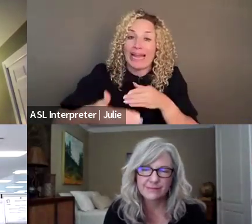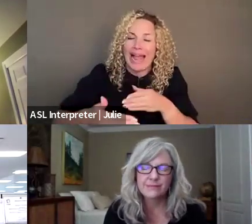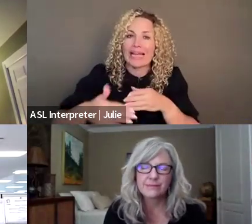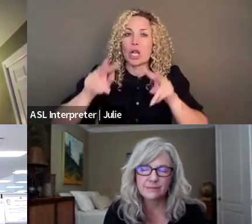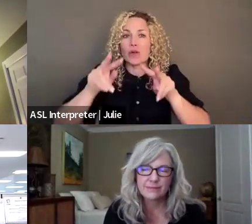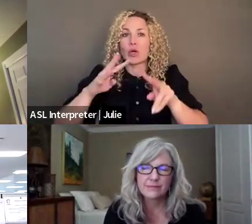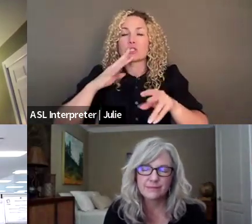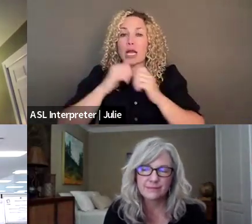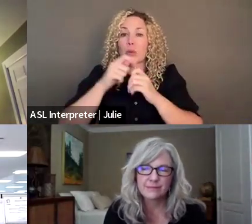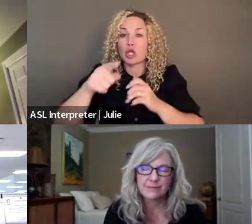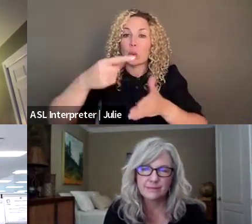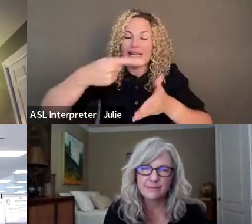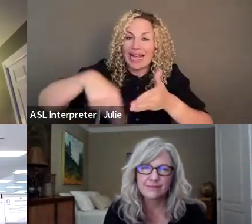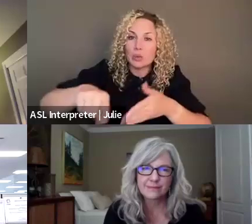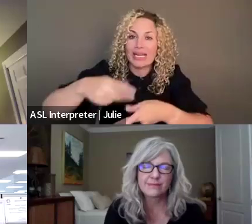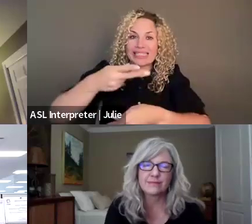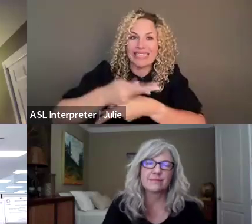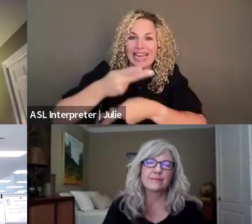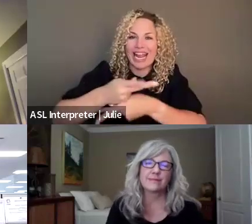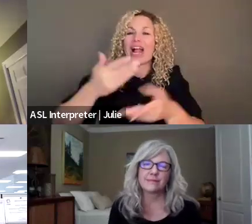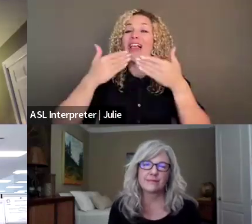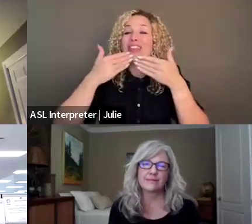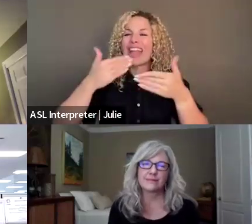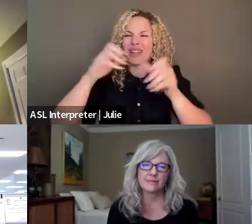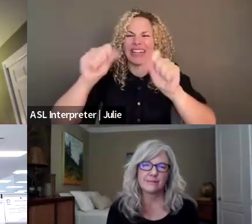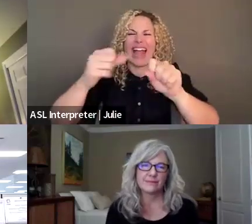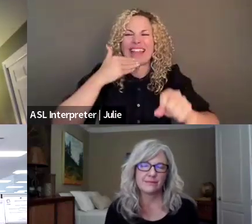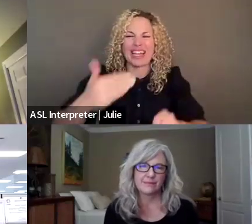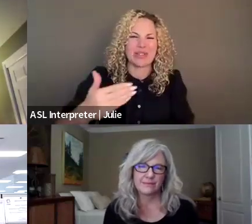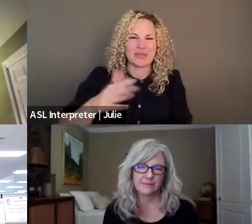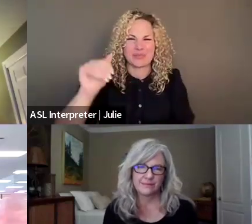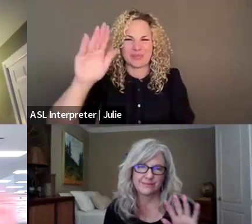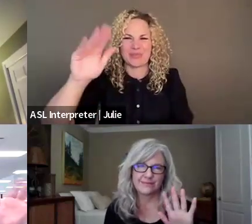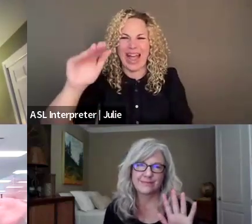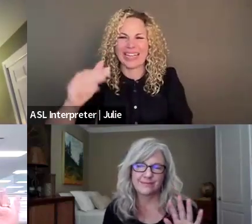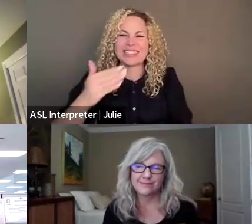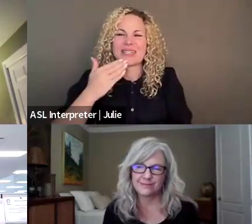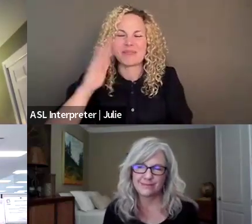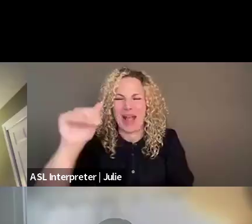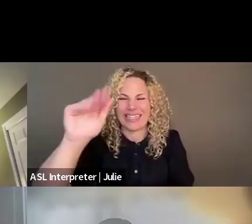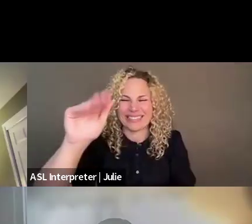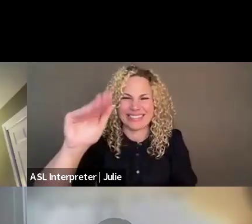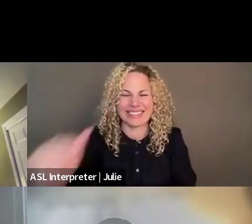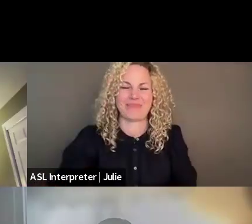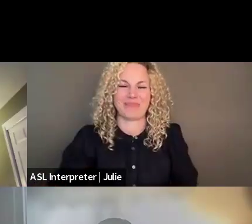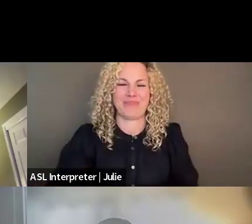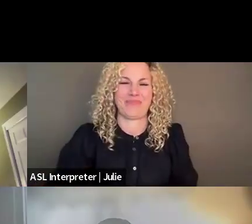forward to talking to folks next week. Take care. Thank you for our presenters. Bye-bye.